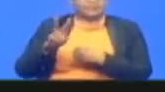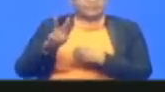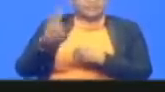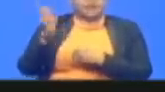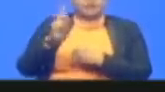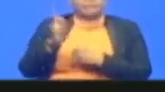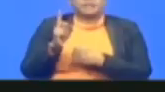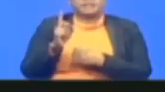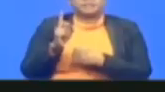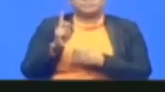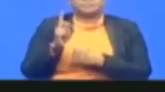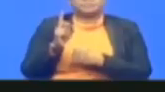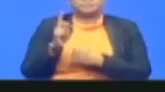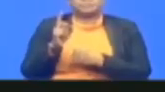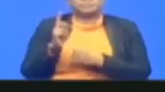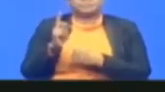Nairobi.